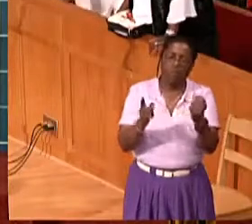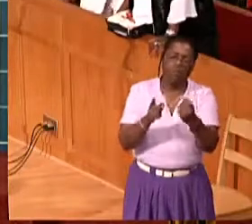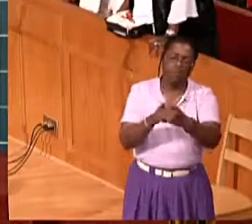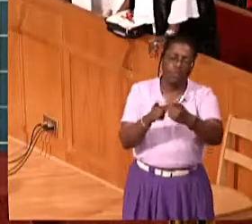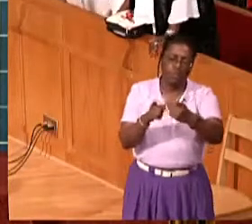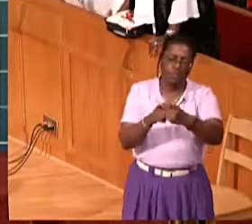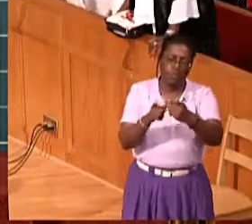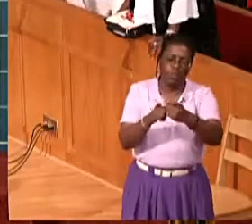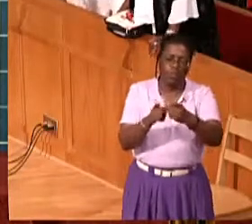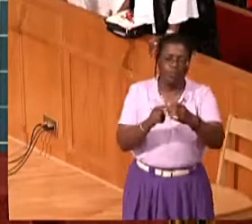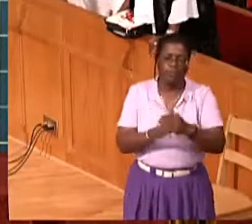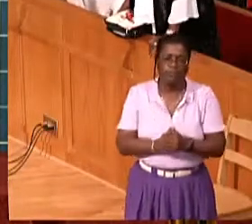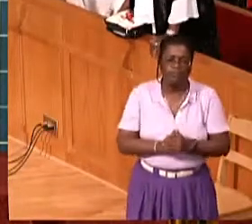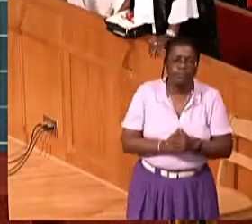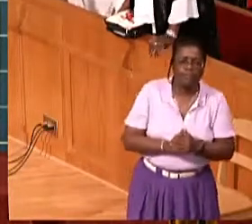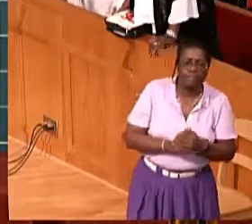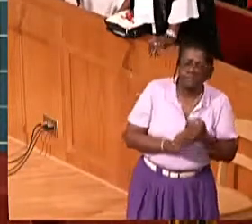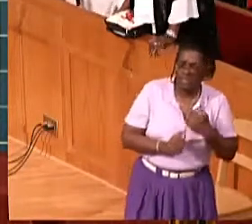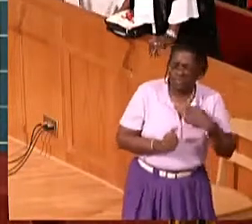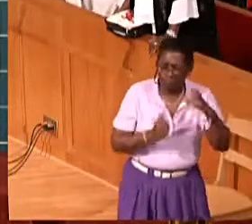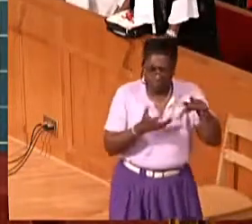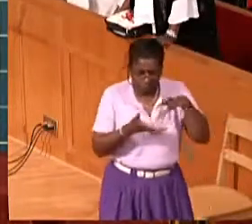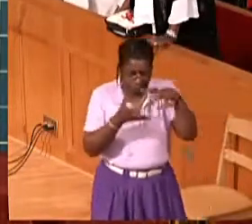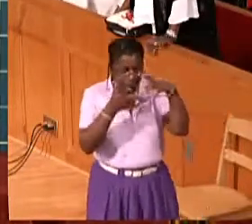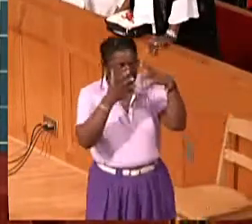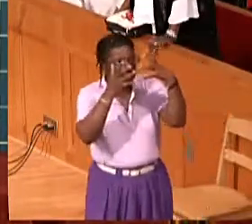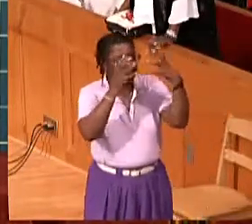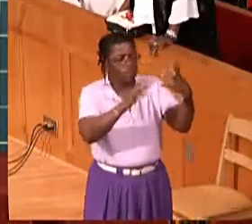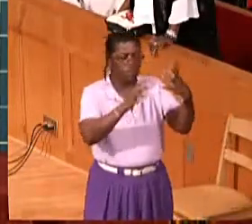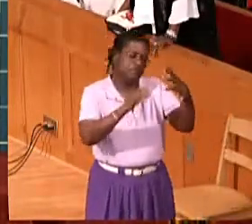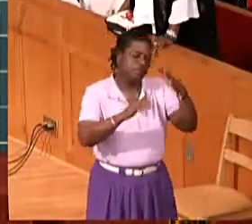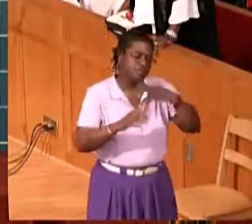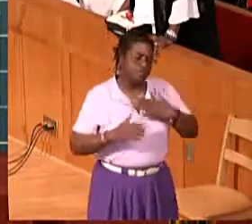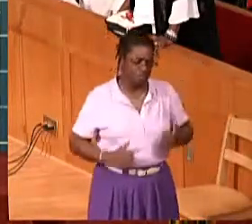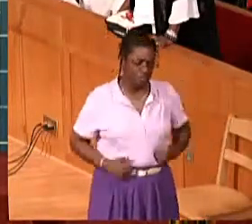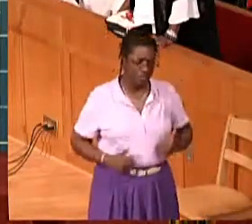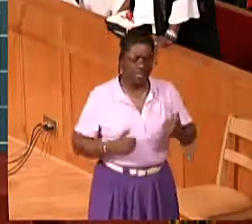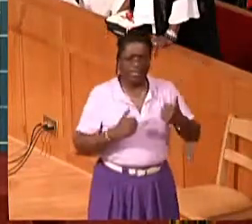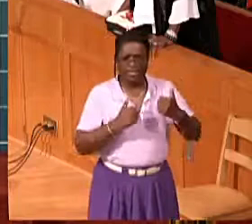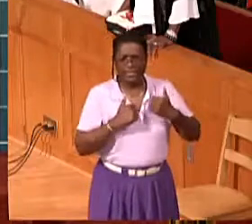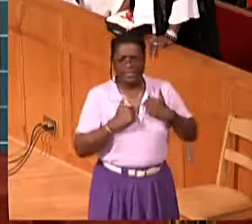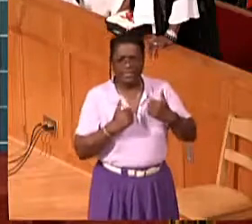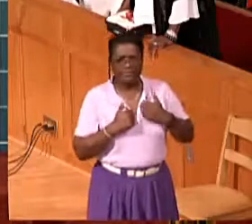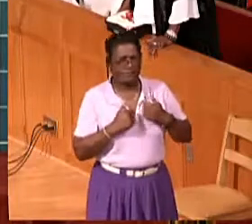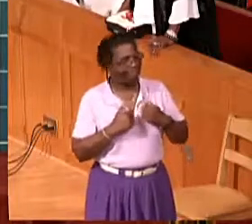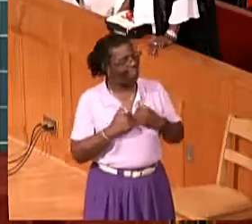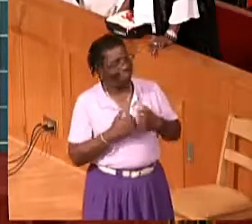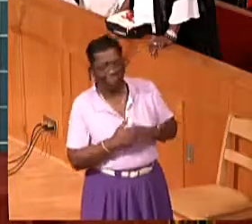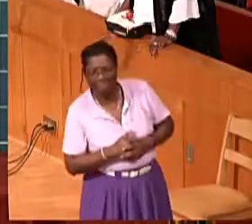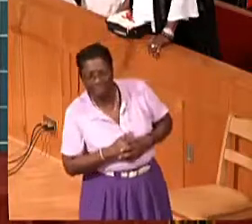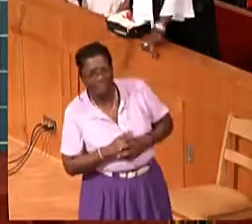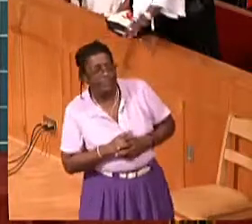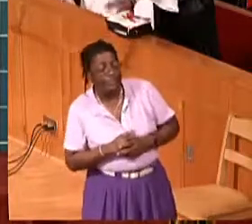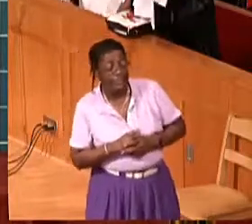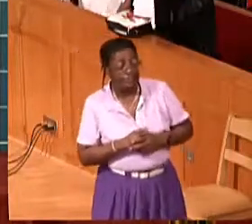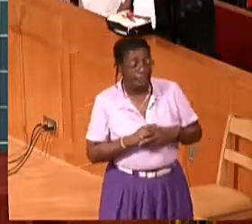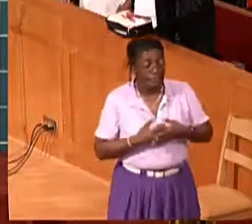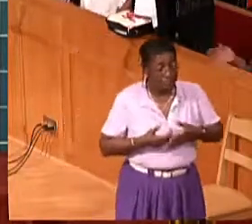got matters that are happening in your life, when you put the word on the matter, then the matter won't matter.